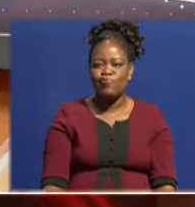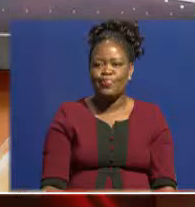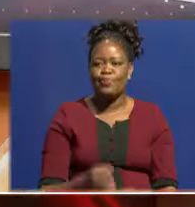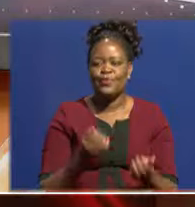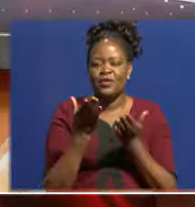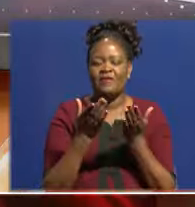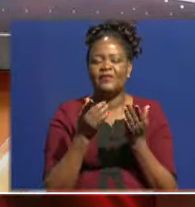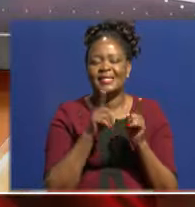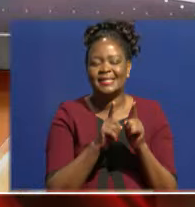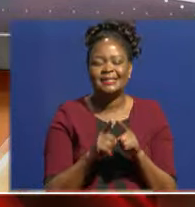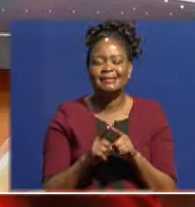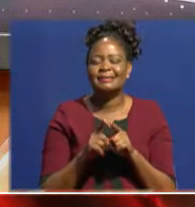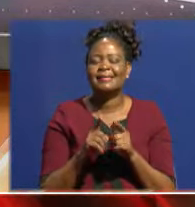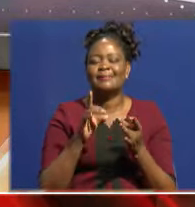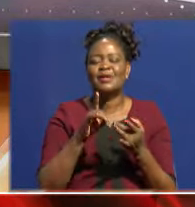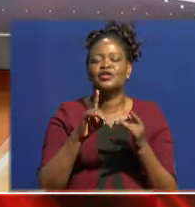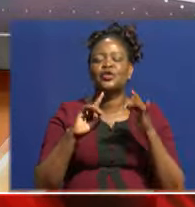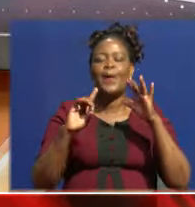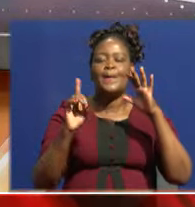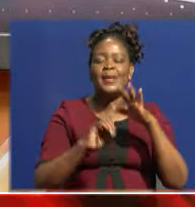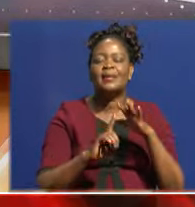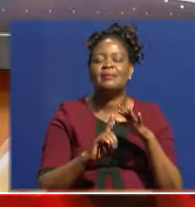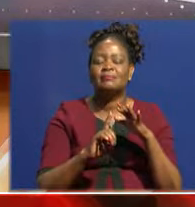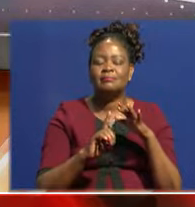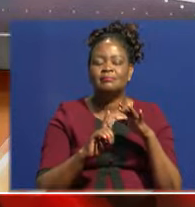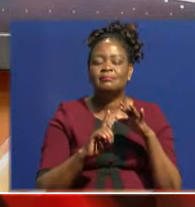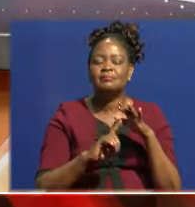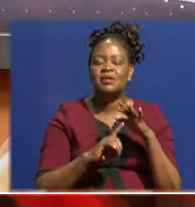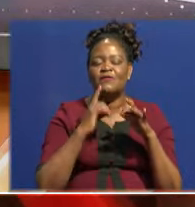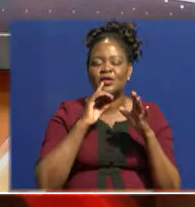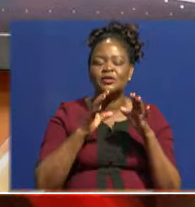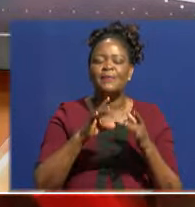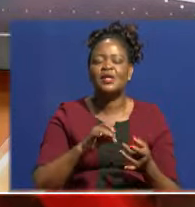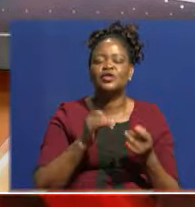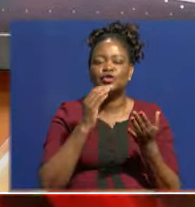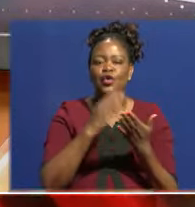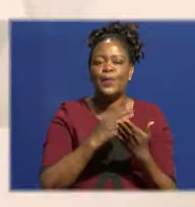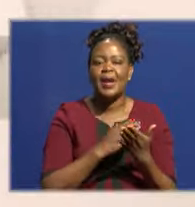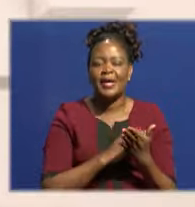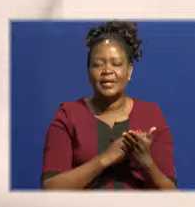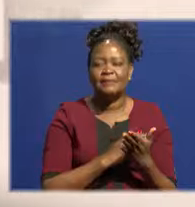Special Programs and at some point Defence. Let's take a look.